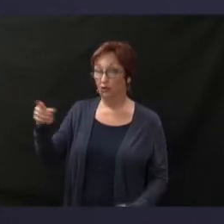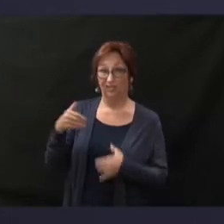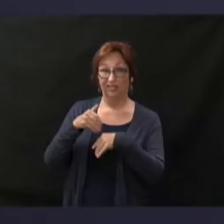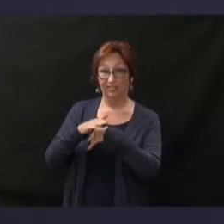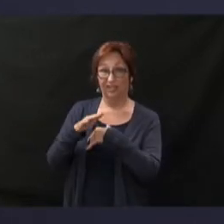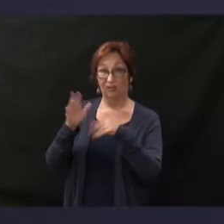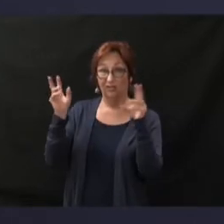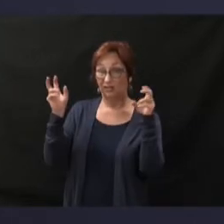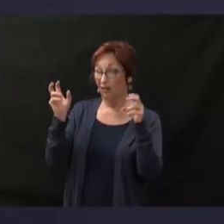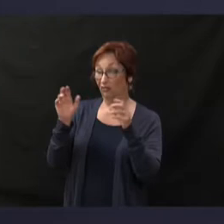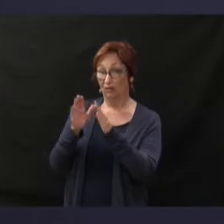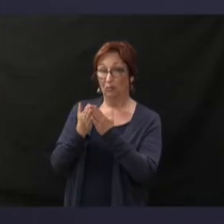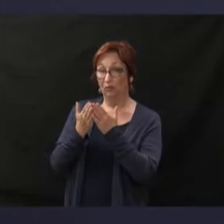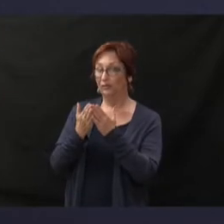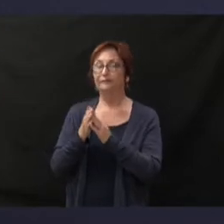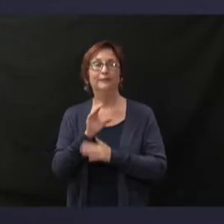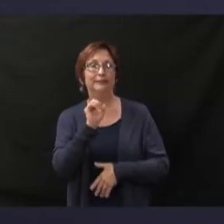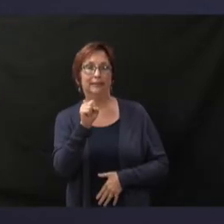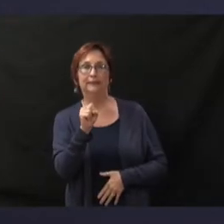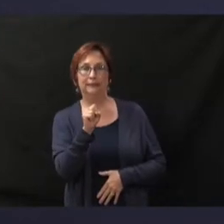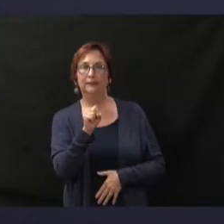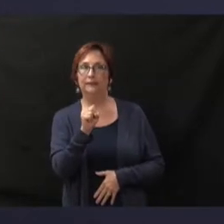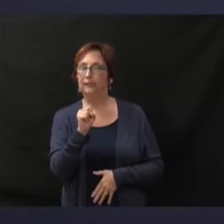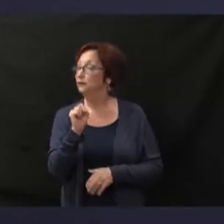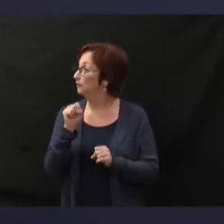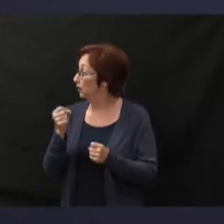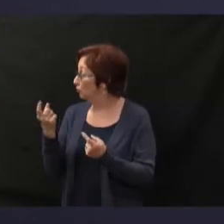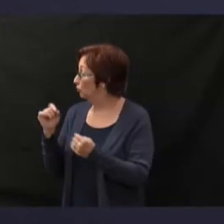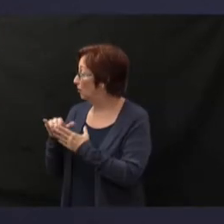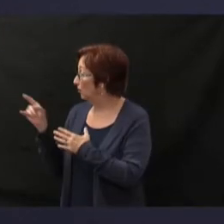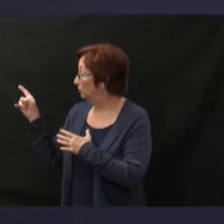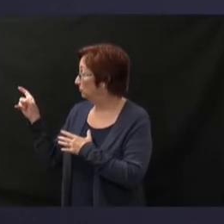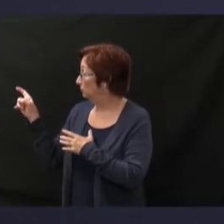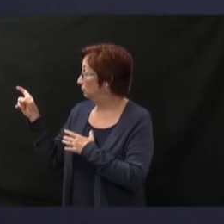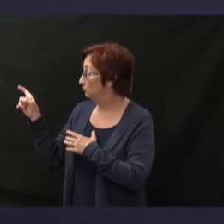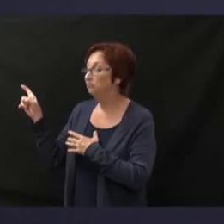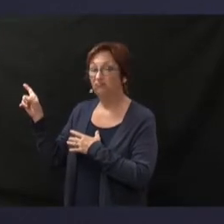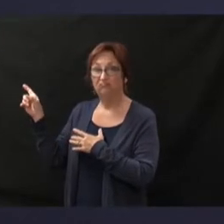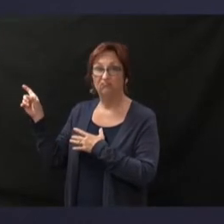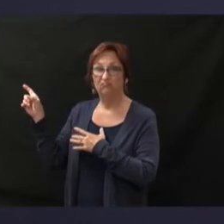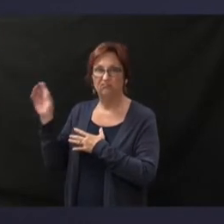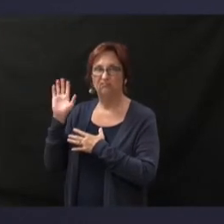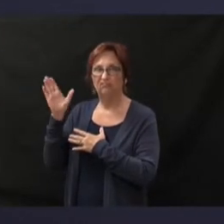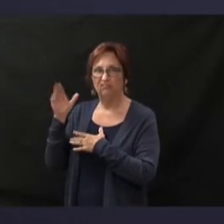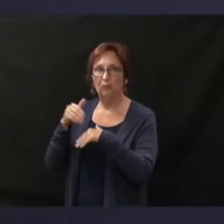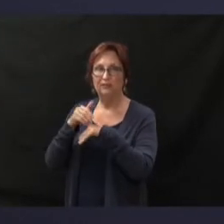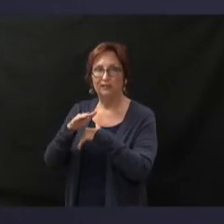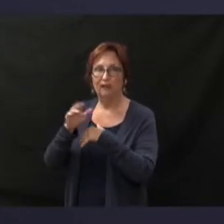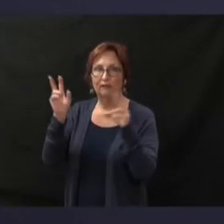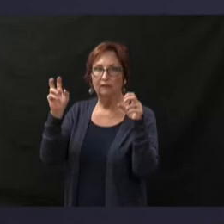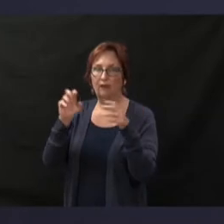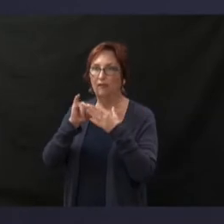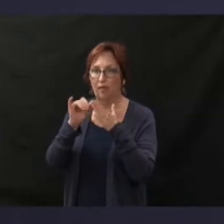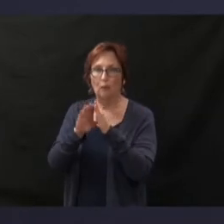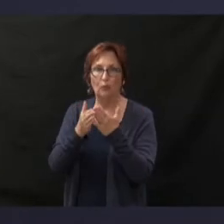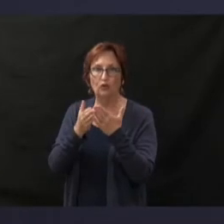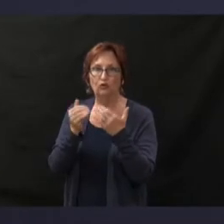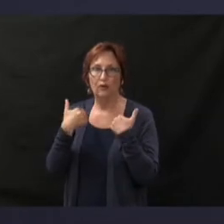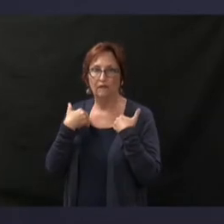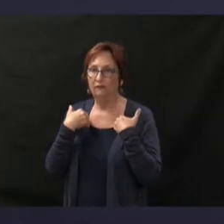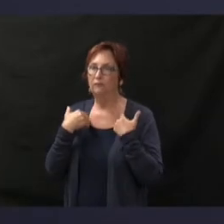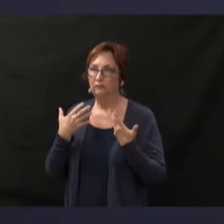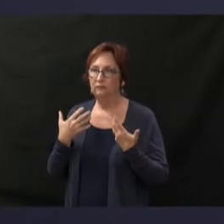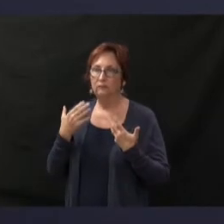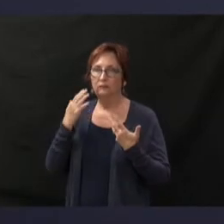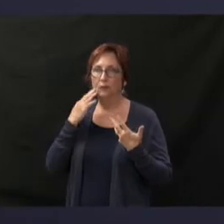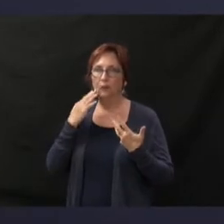sure. Can you do that? Okay. She'll send it out. She's good. Okay. She